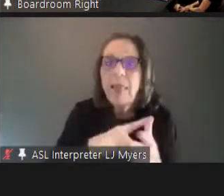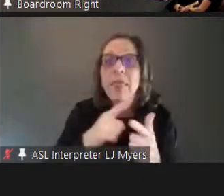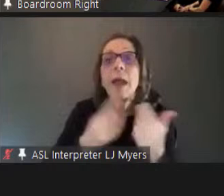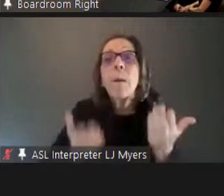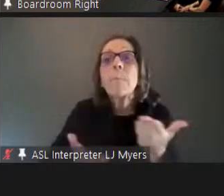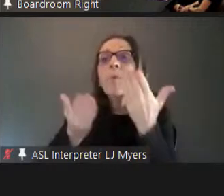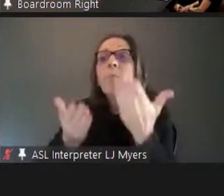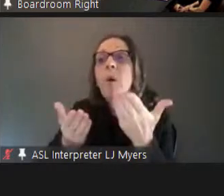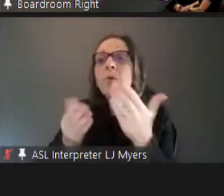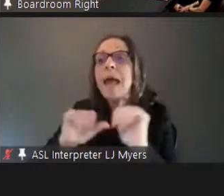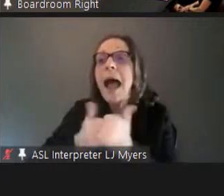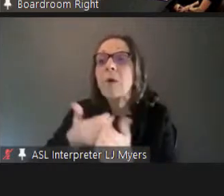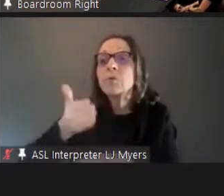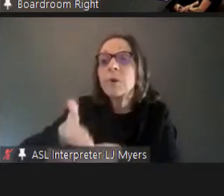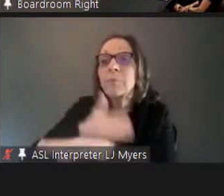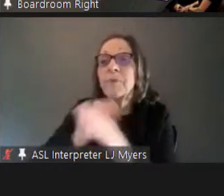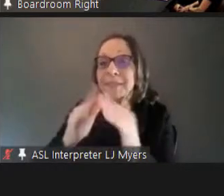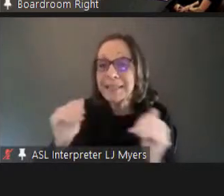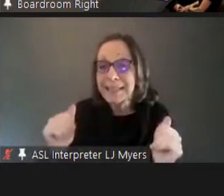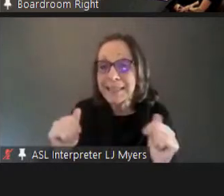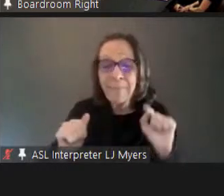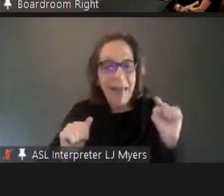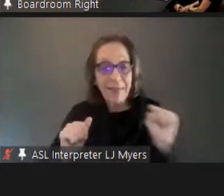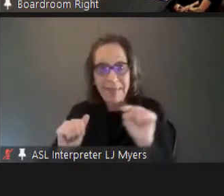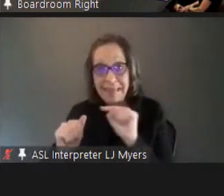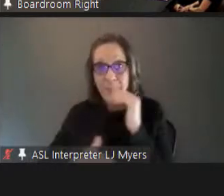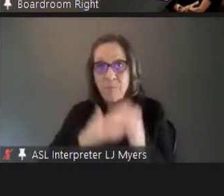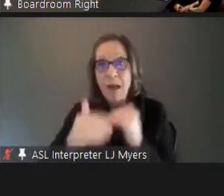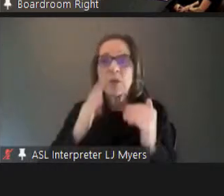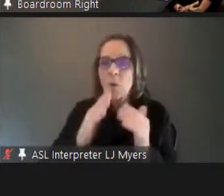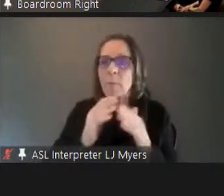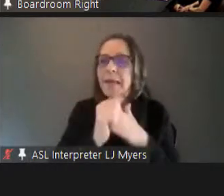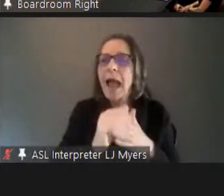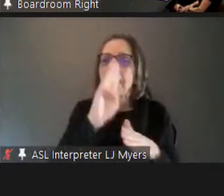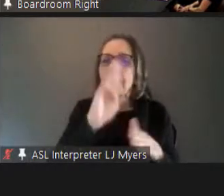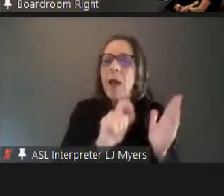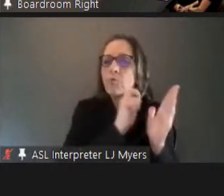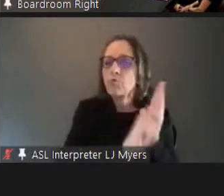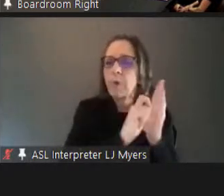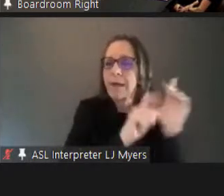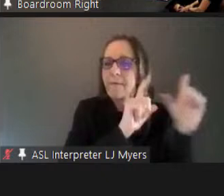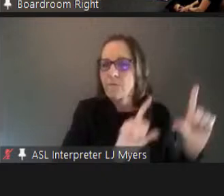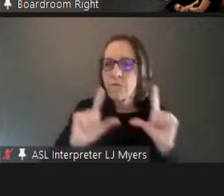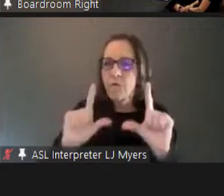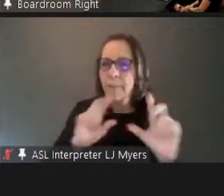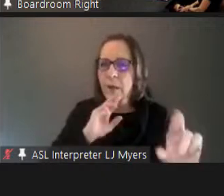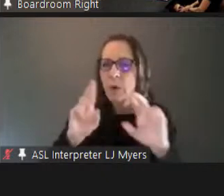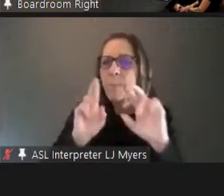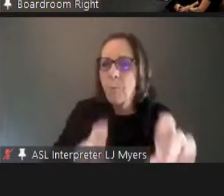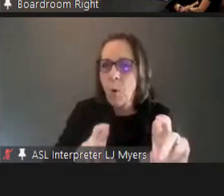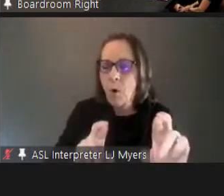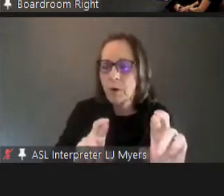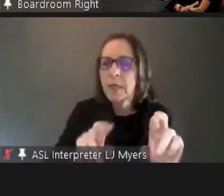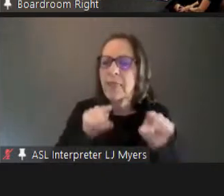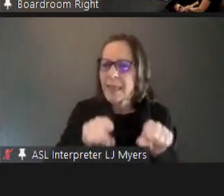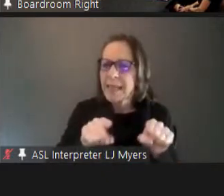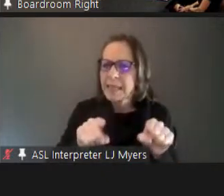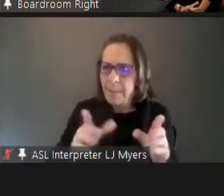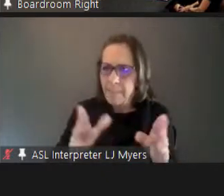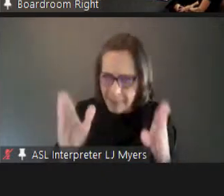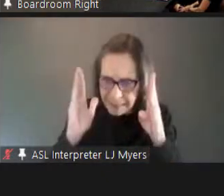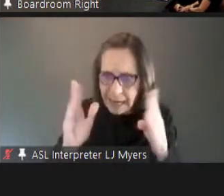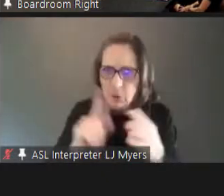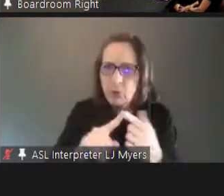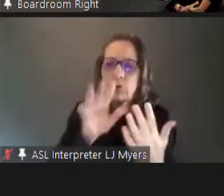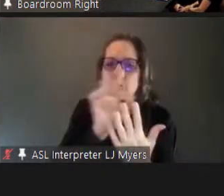to improve the system. This process will be guided by the written framing report, which brings attention to the choices that need to be